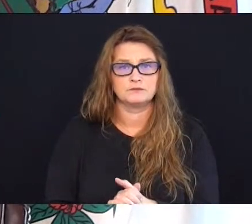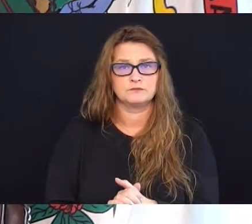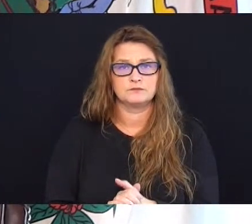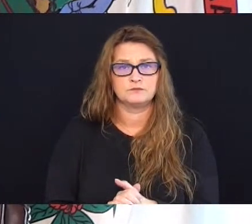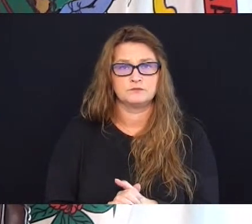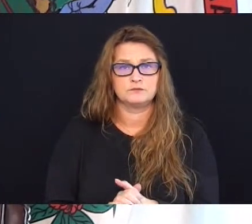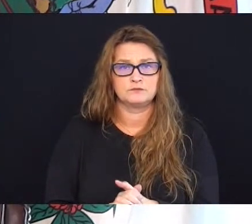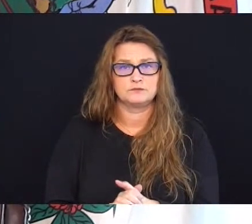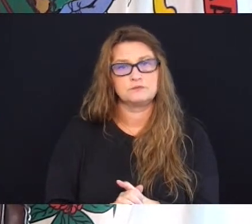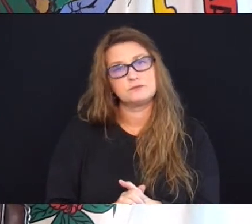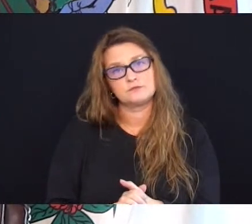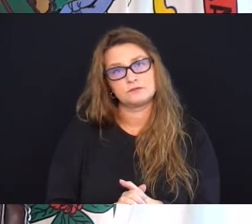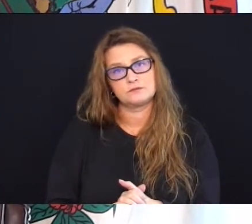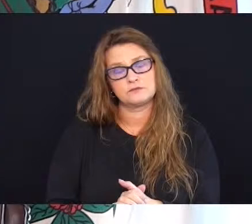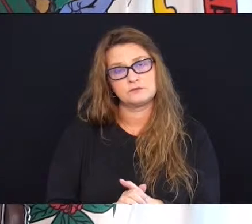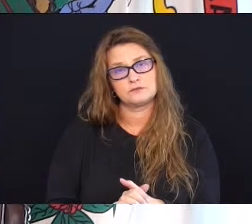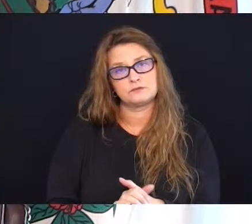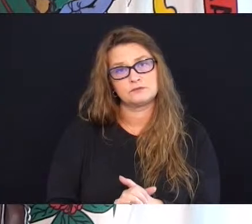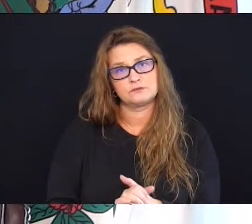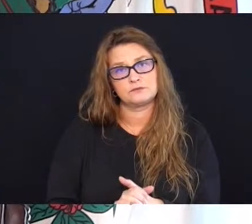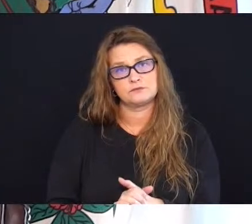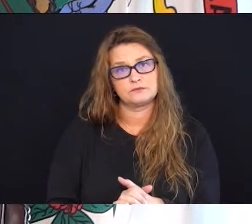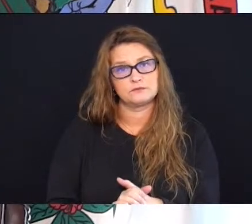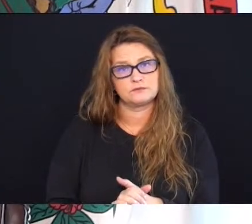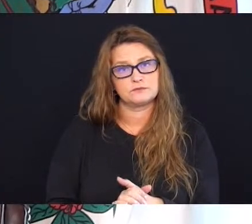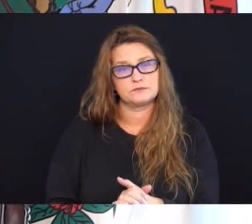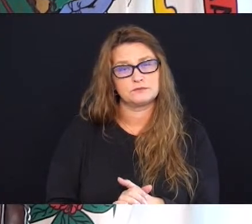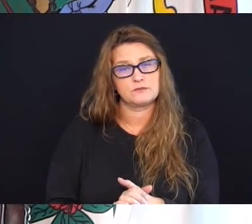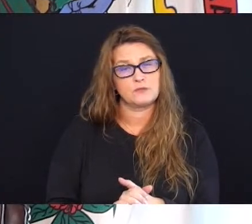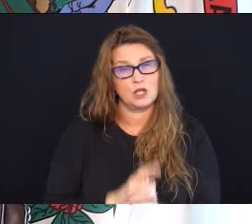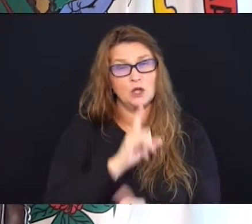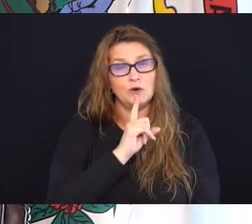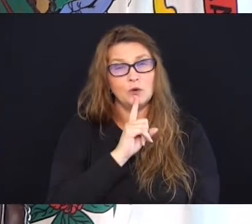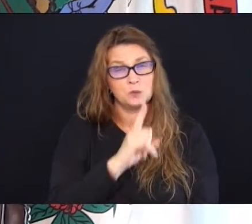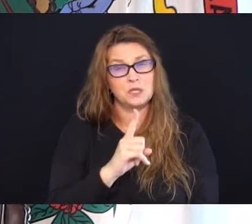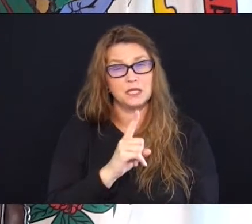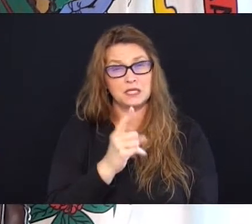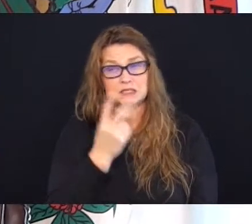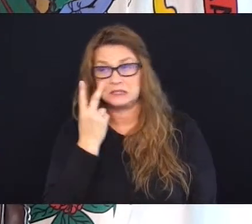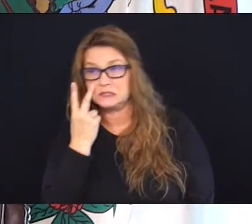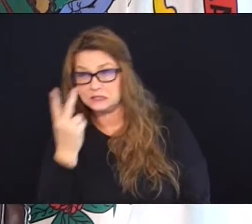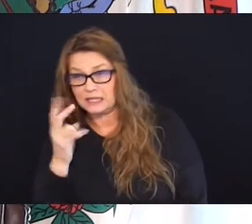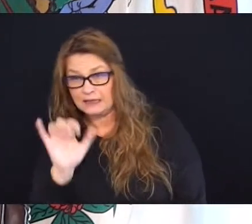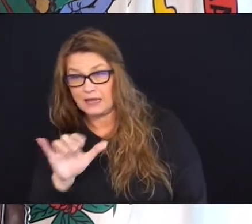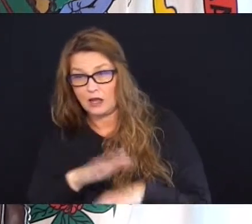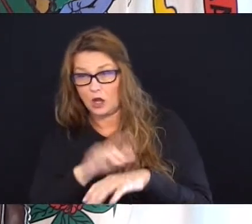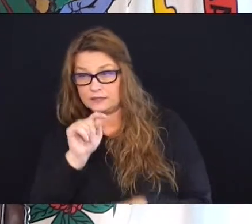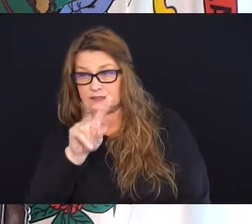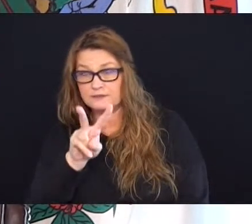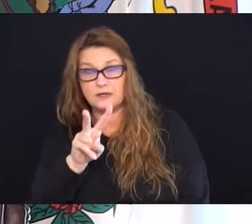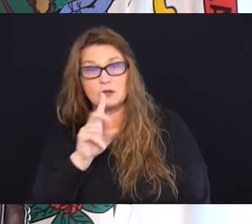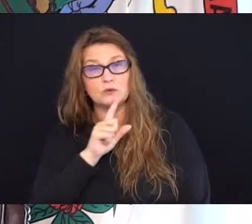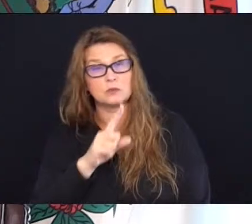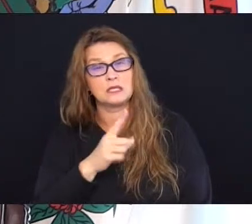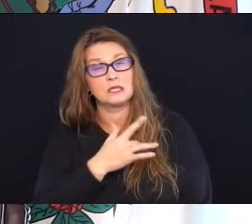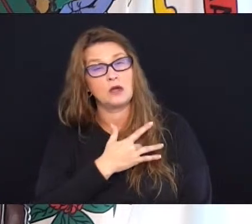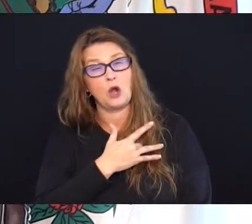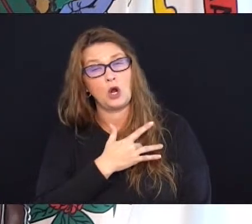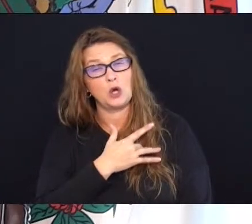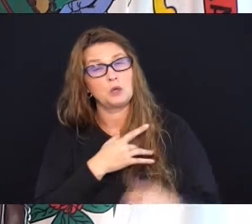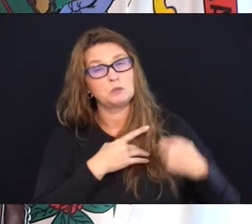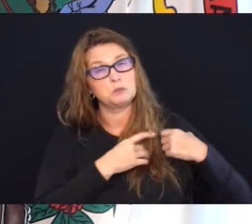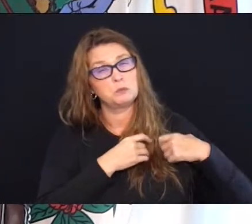is really, if it doesn't pull at your heart, I don't know what's wrong with